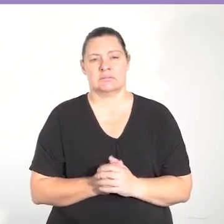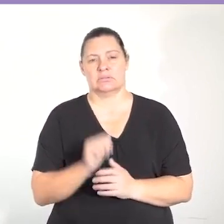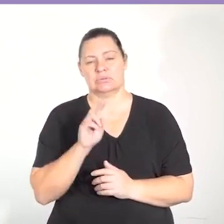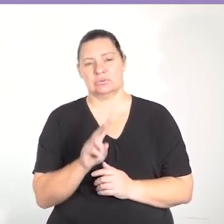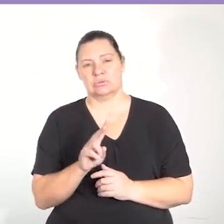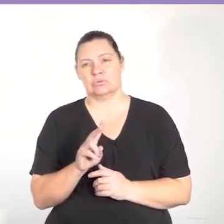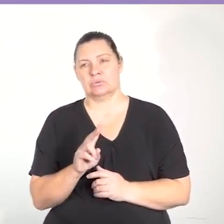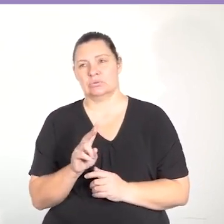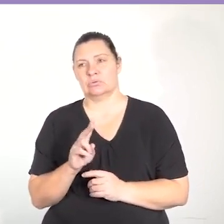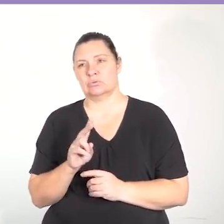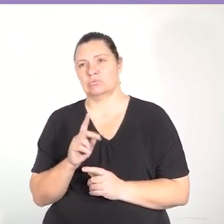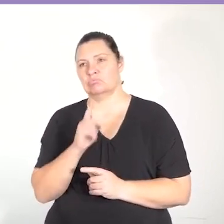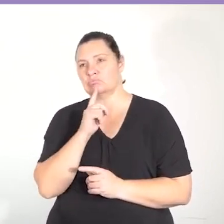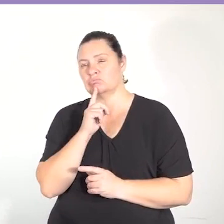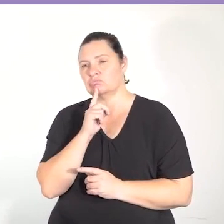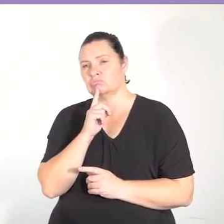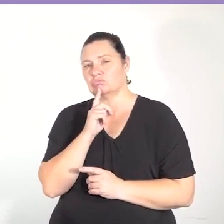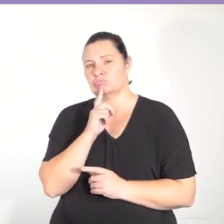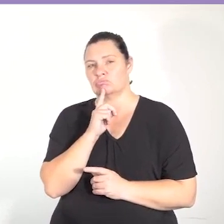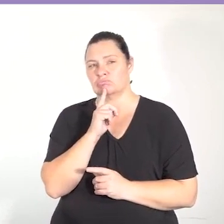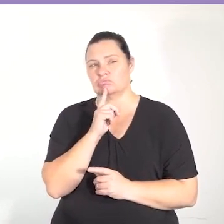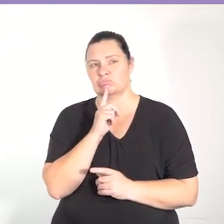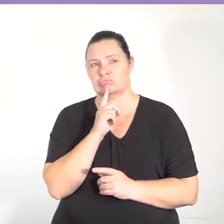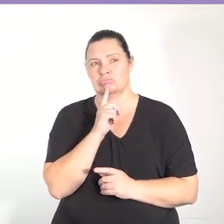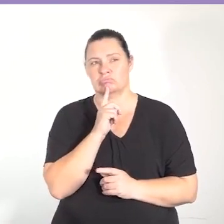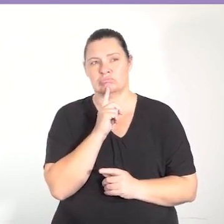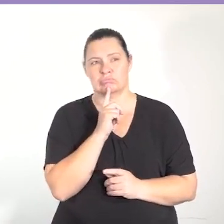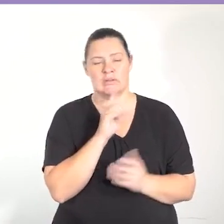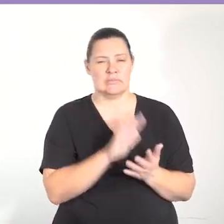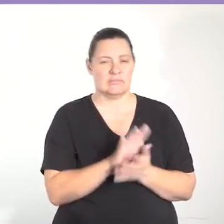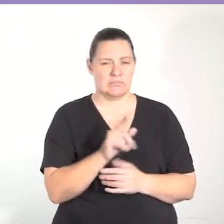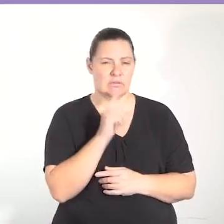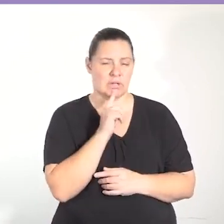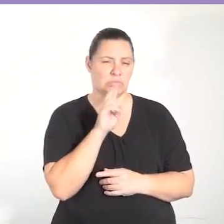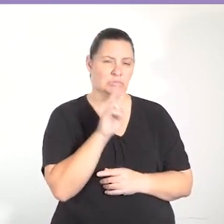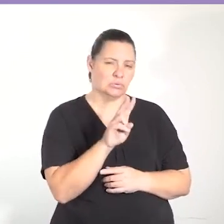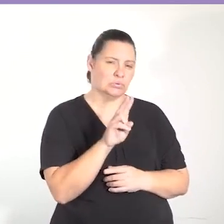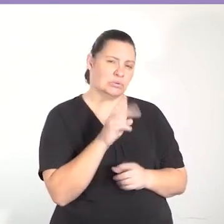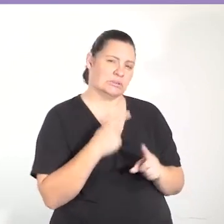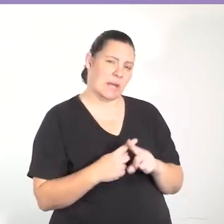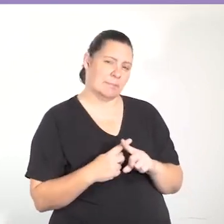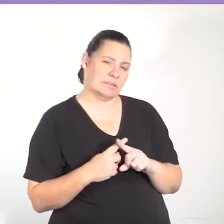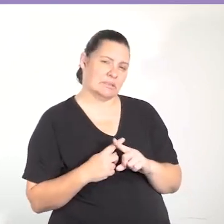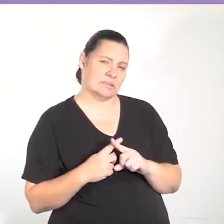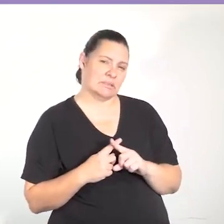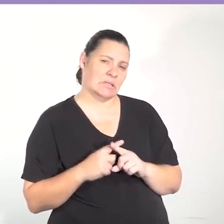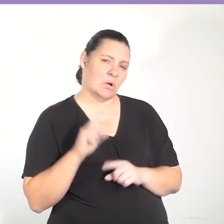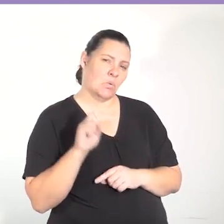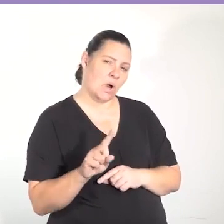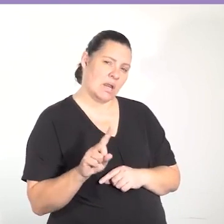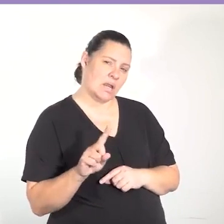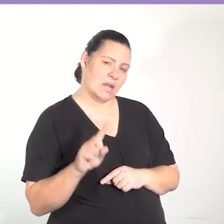of 2 multiplied by 15, we know that gives us 30. So 2 multiplied by